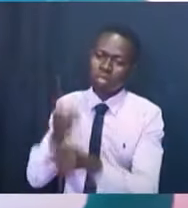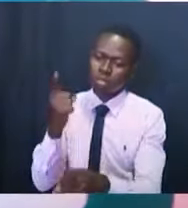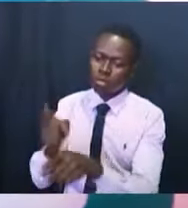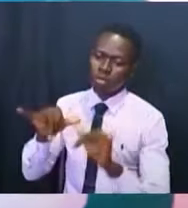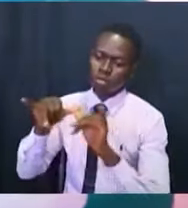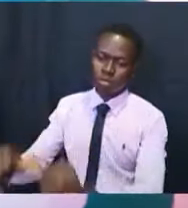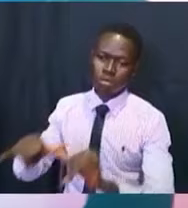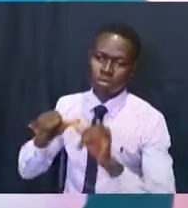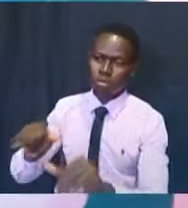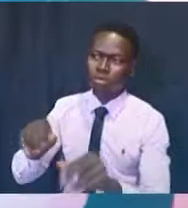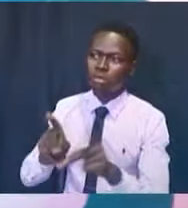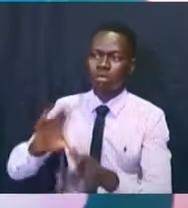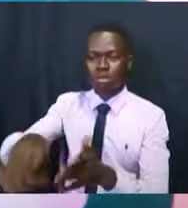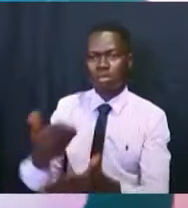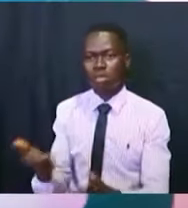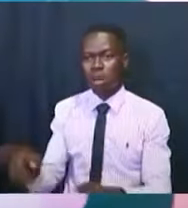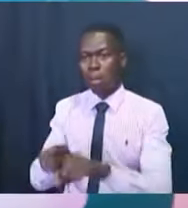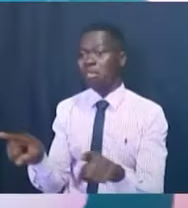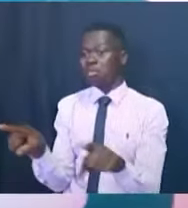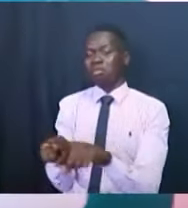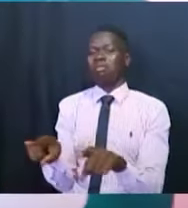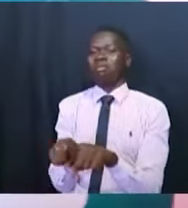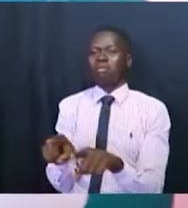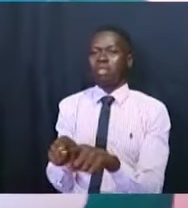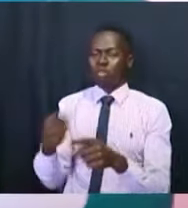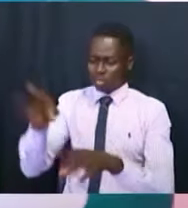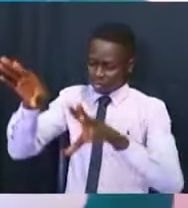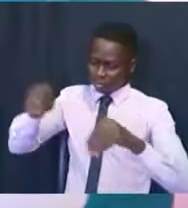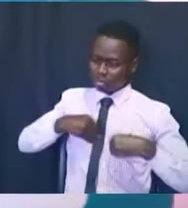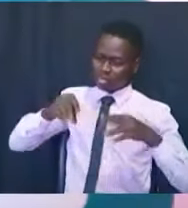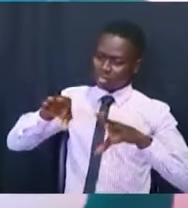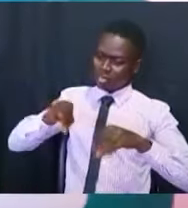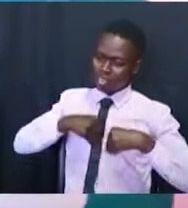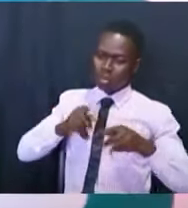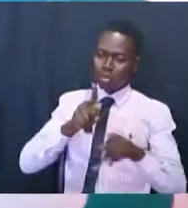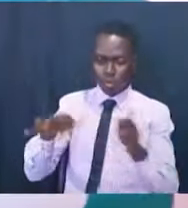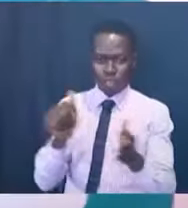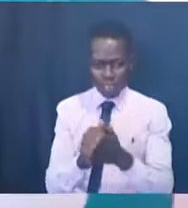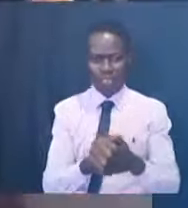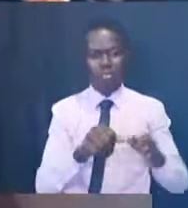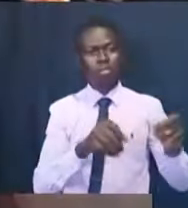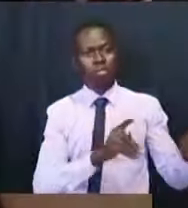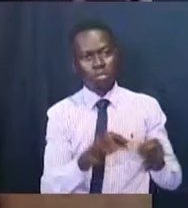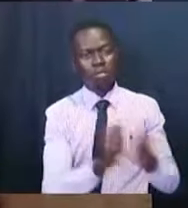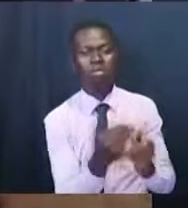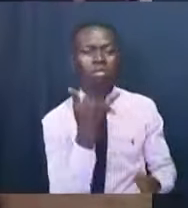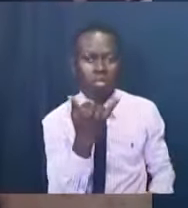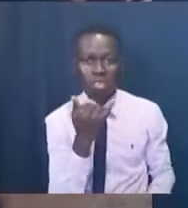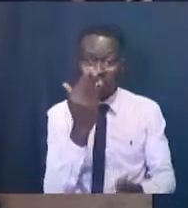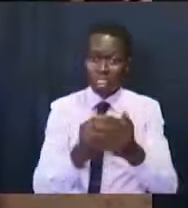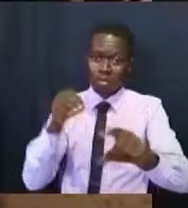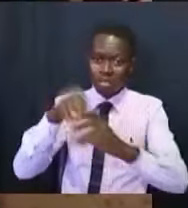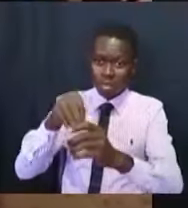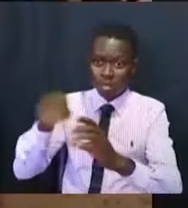these very things, but also, now look at that, approve of those who practice them. Even at the law